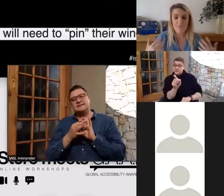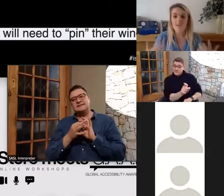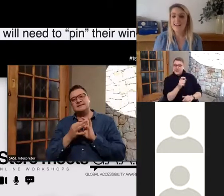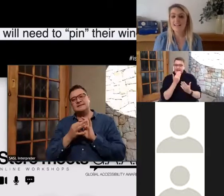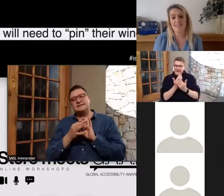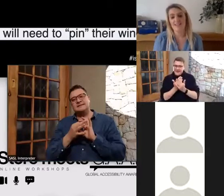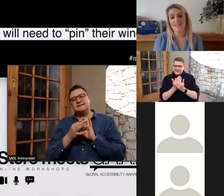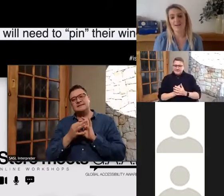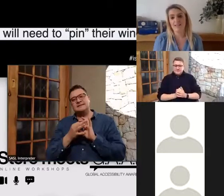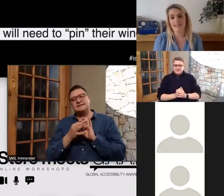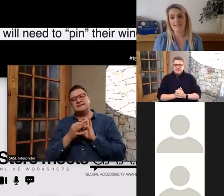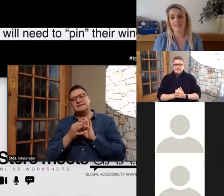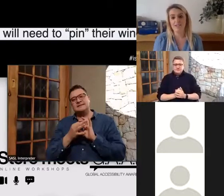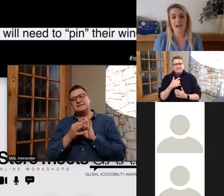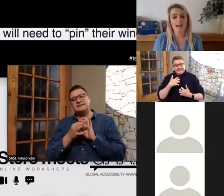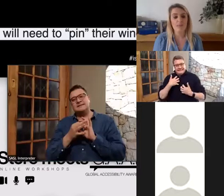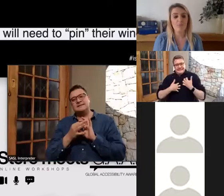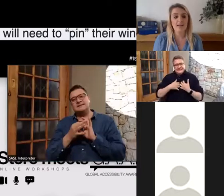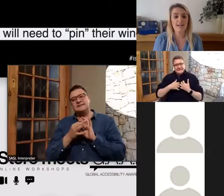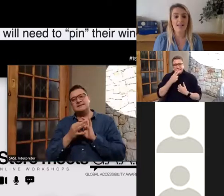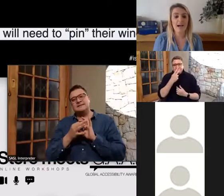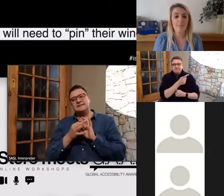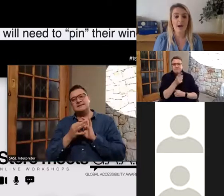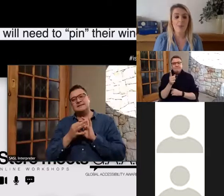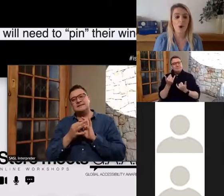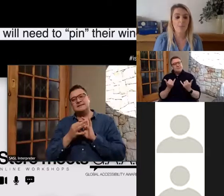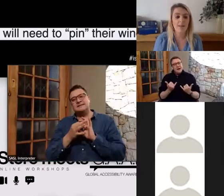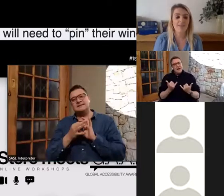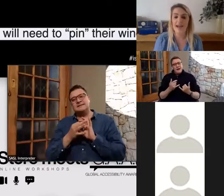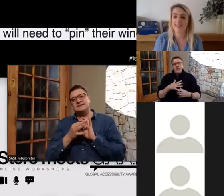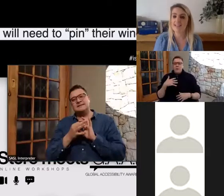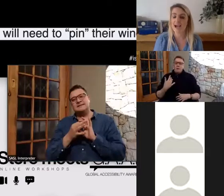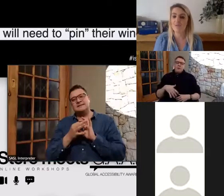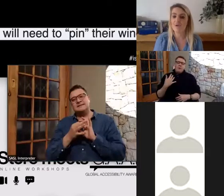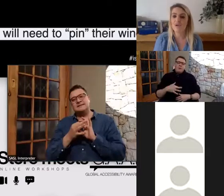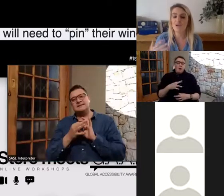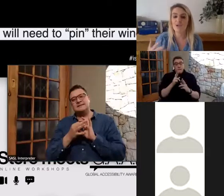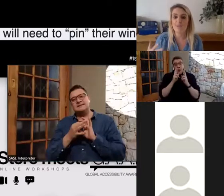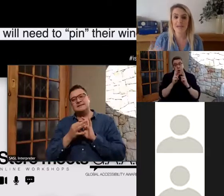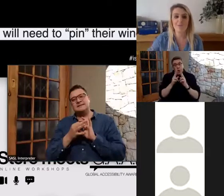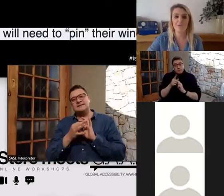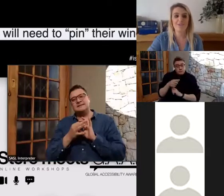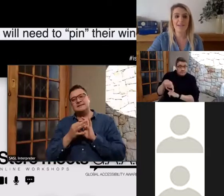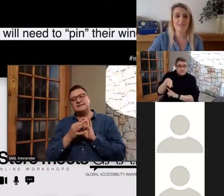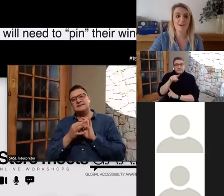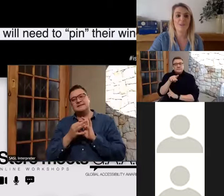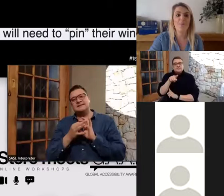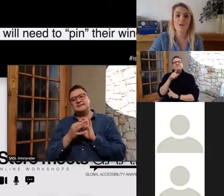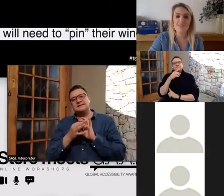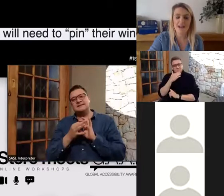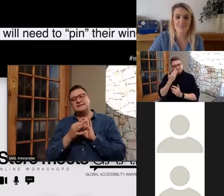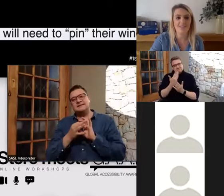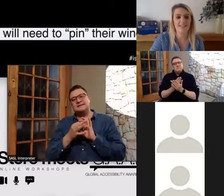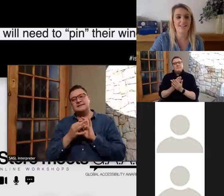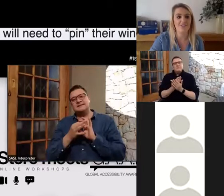So I'm really excited about today's session, and I'm hoping that you're going to be able to get the